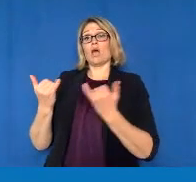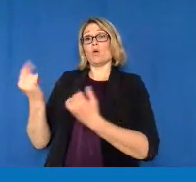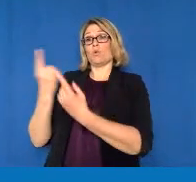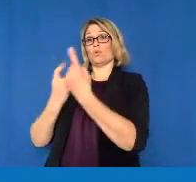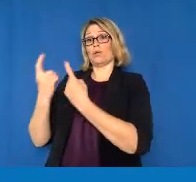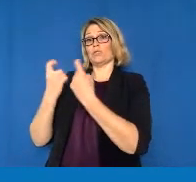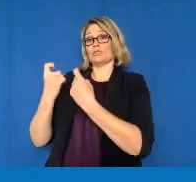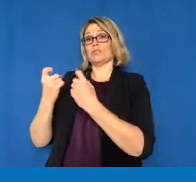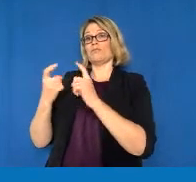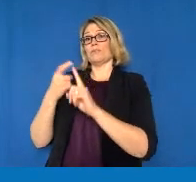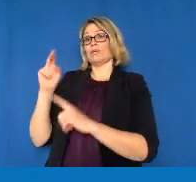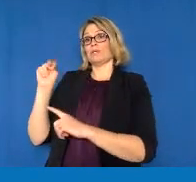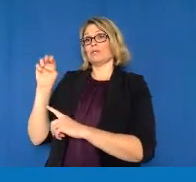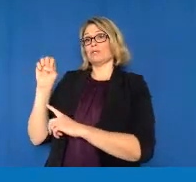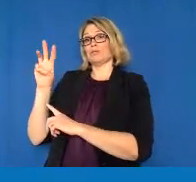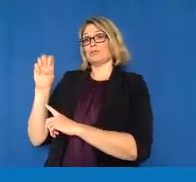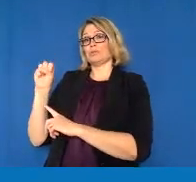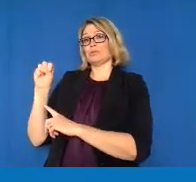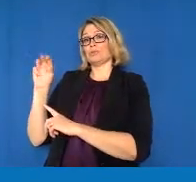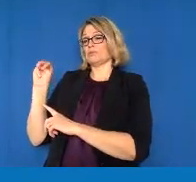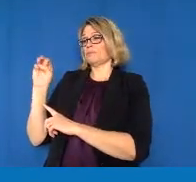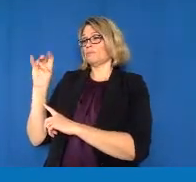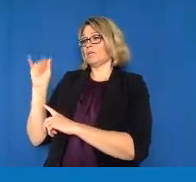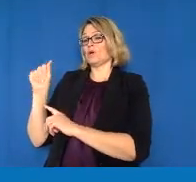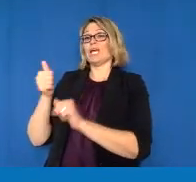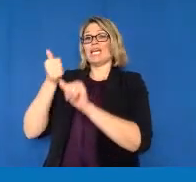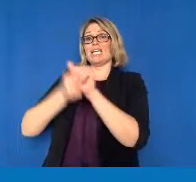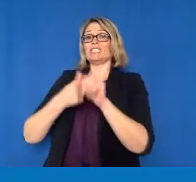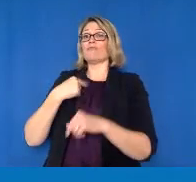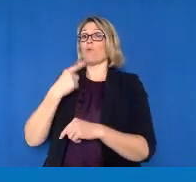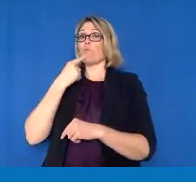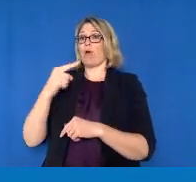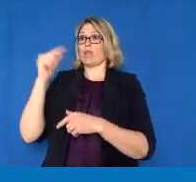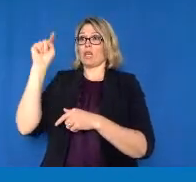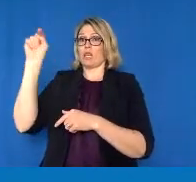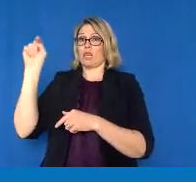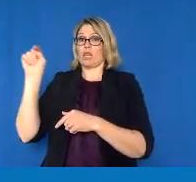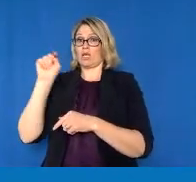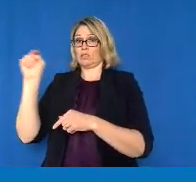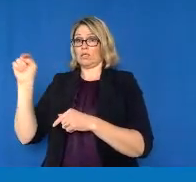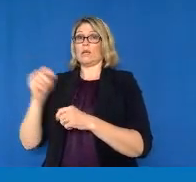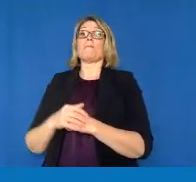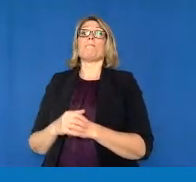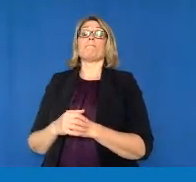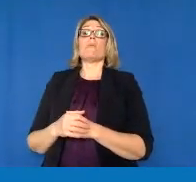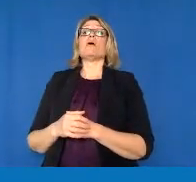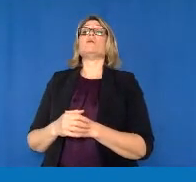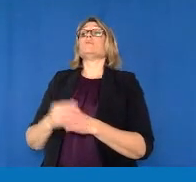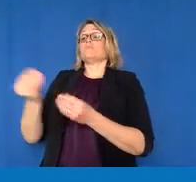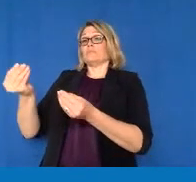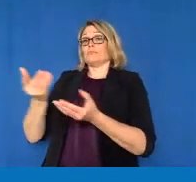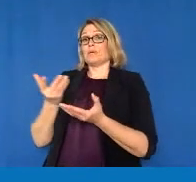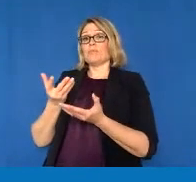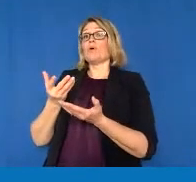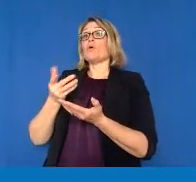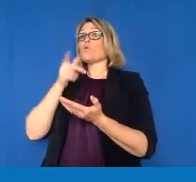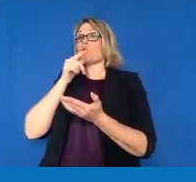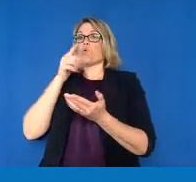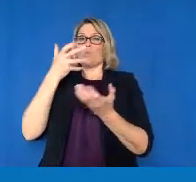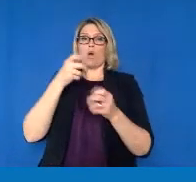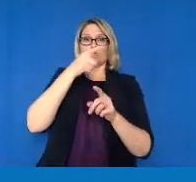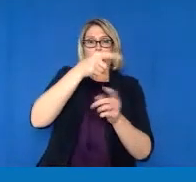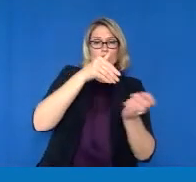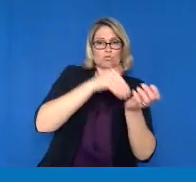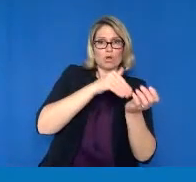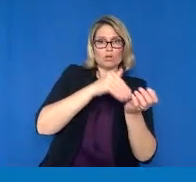members of the media. Each reporter will have one question. Please ensure you identify who you're addressing. To answer